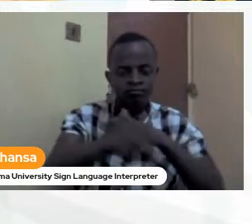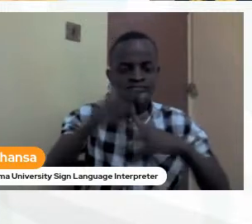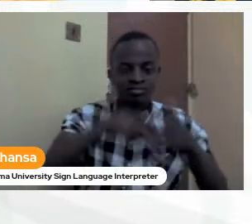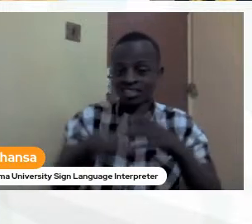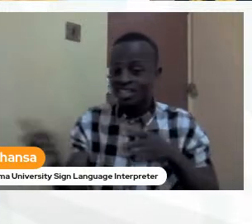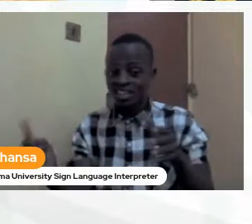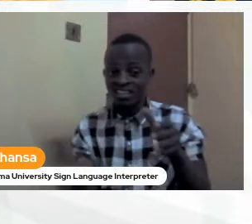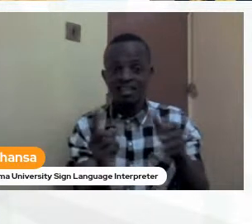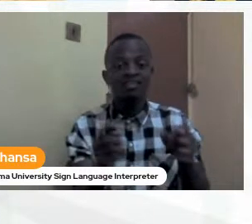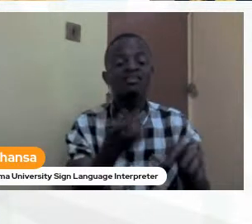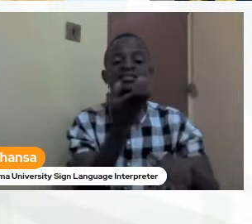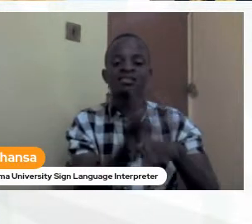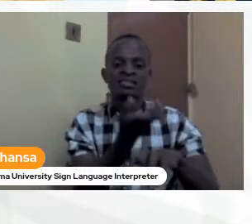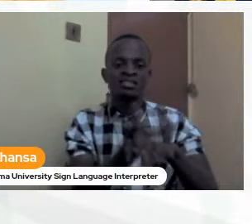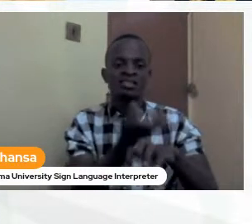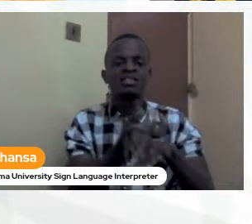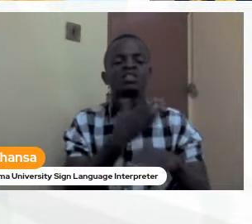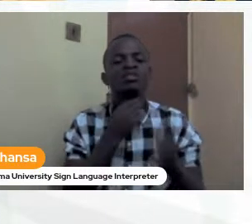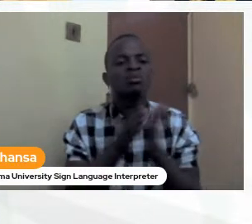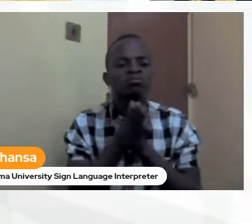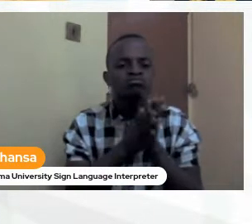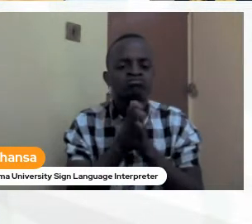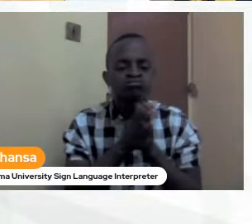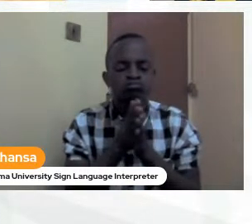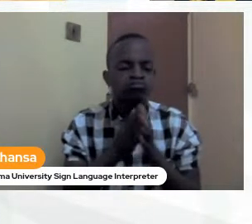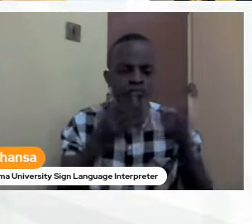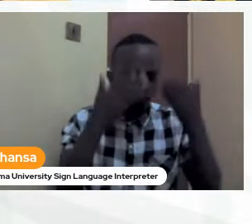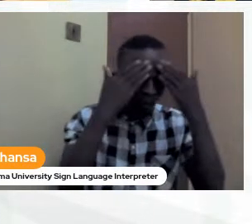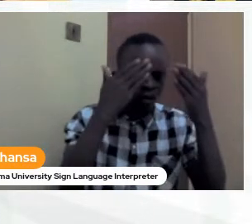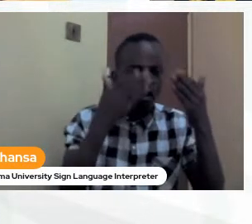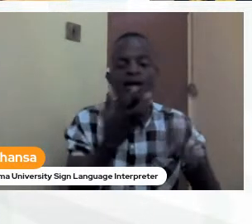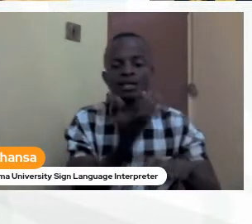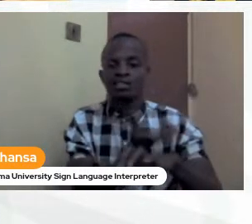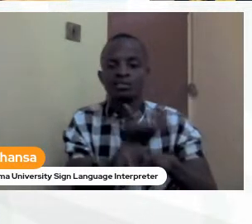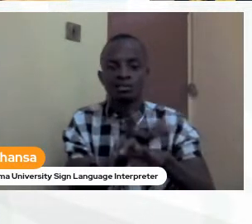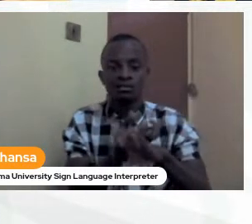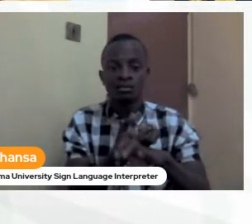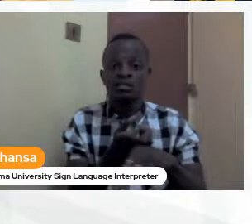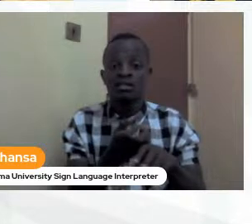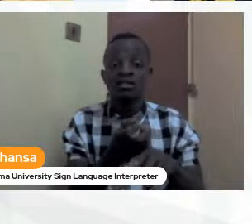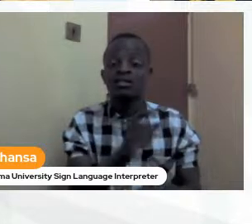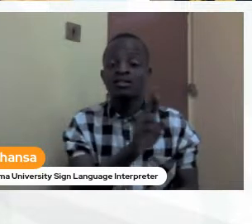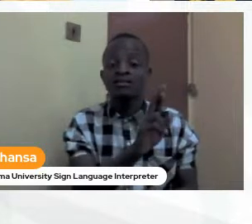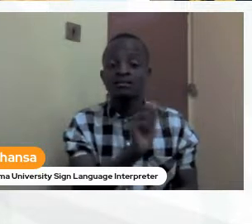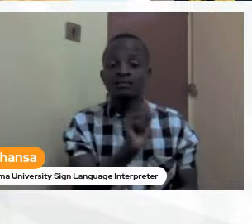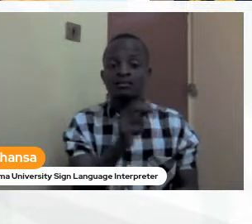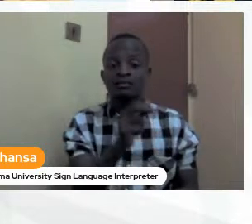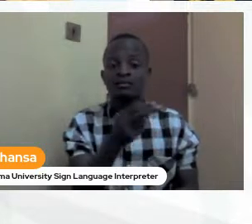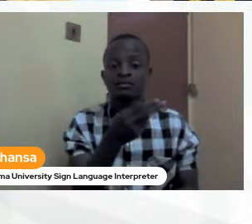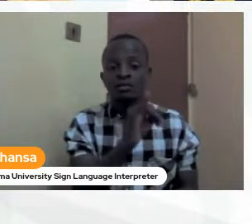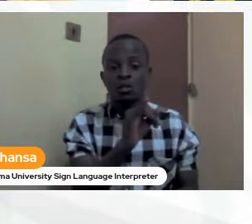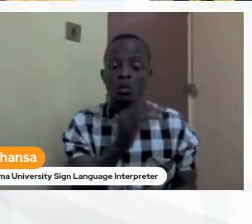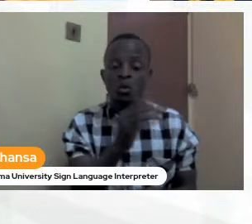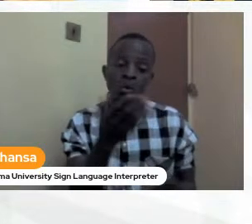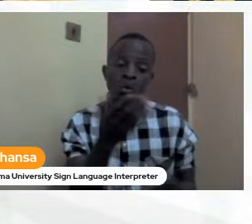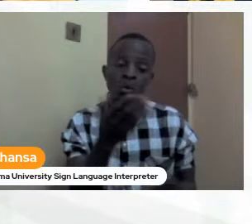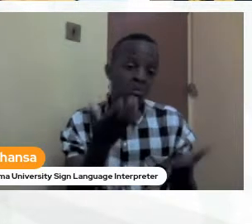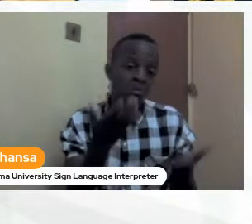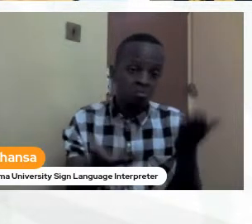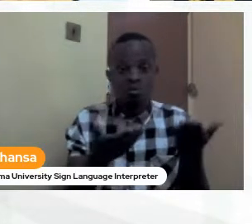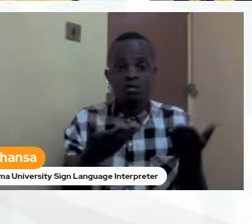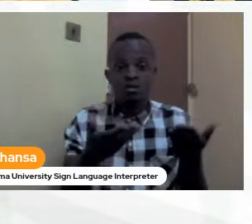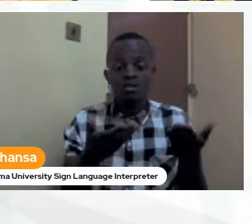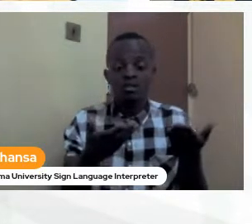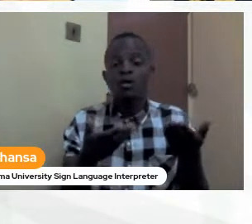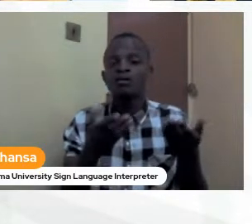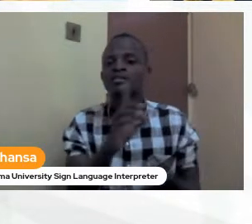to be able to share strategies, experiences, and so forth. So RAHi, or Adolescent Health Indaba, it's